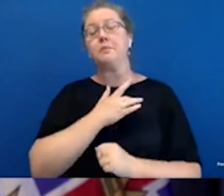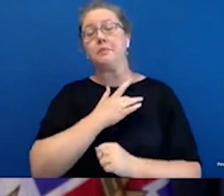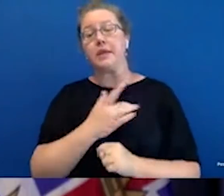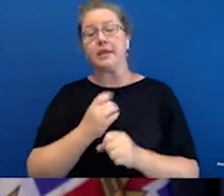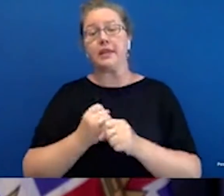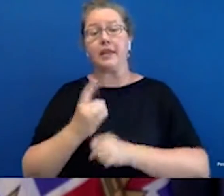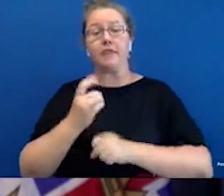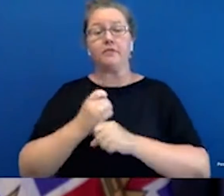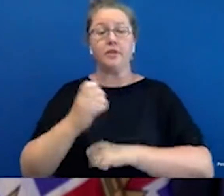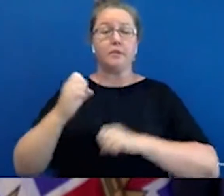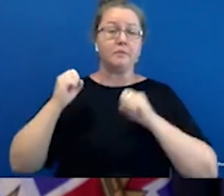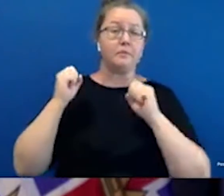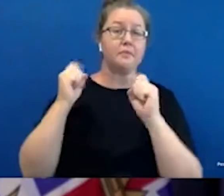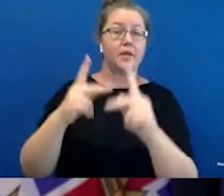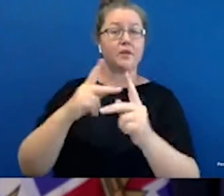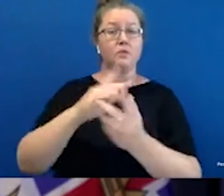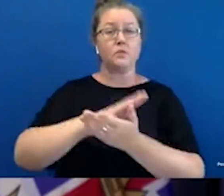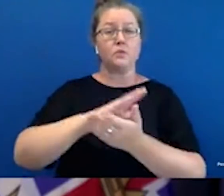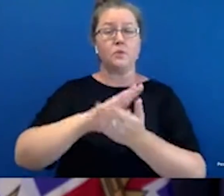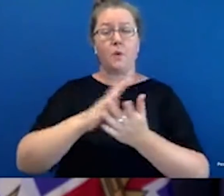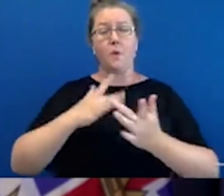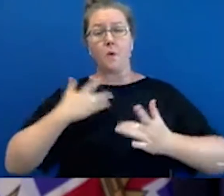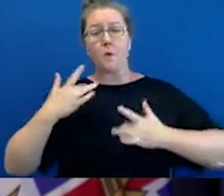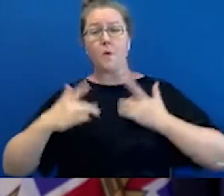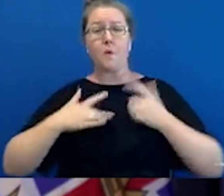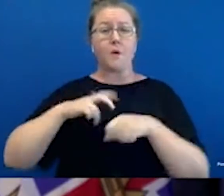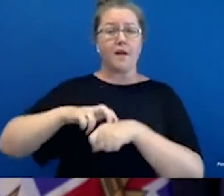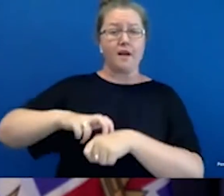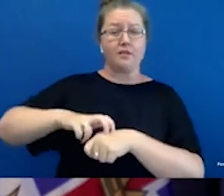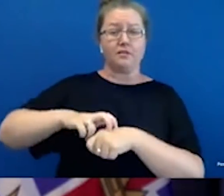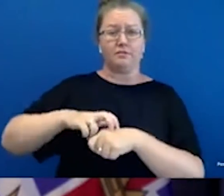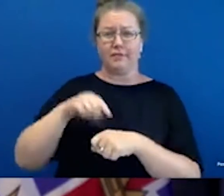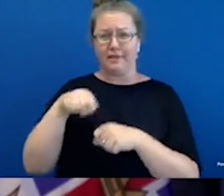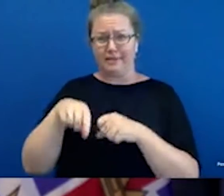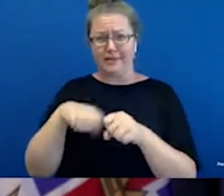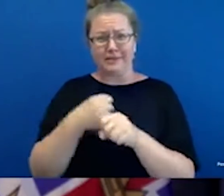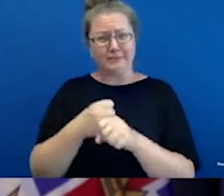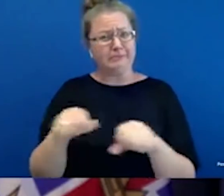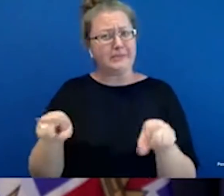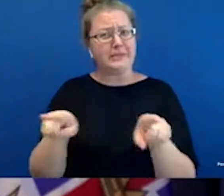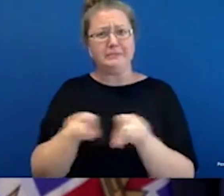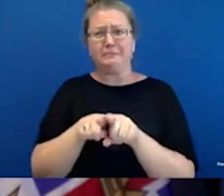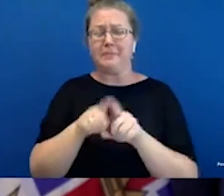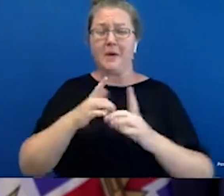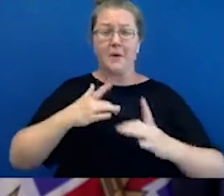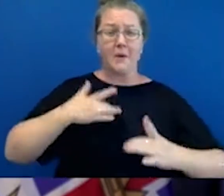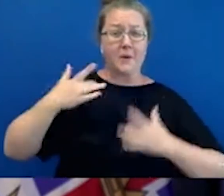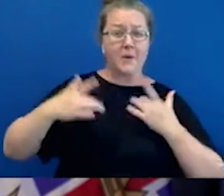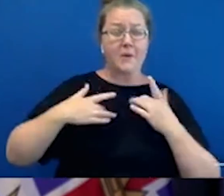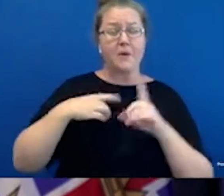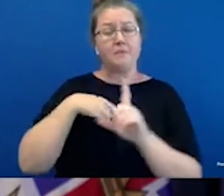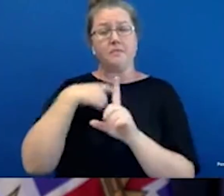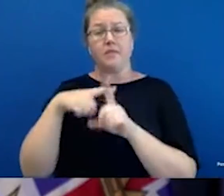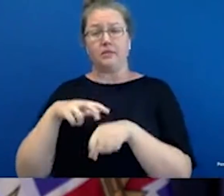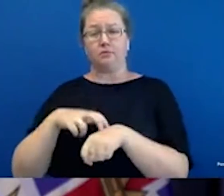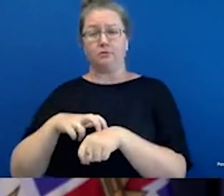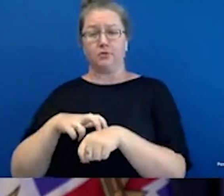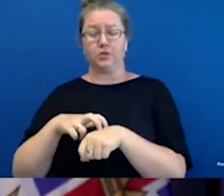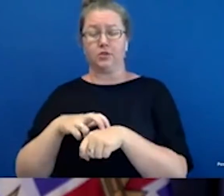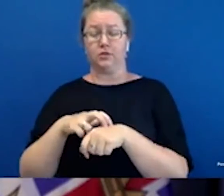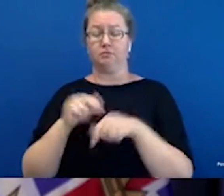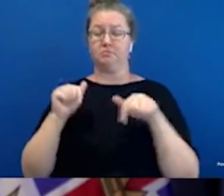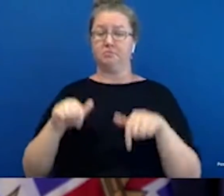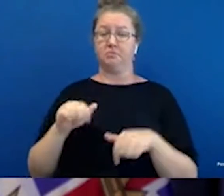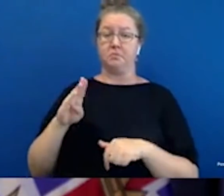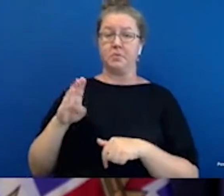and families this can be exciting and anxious, no more so than this year, as we and millions of